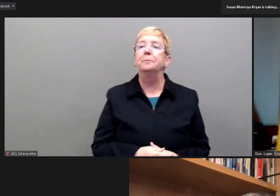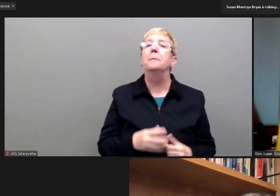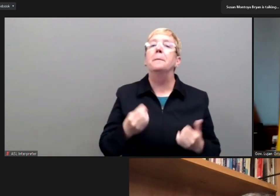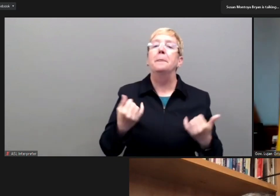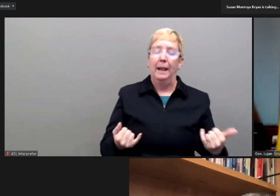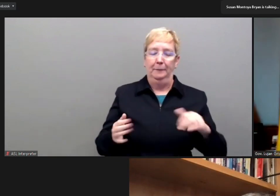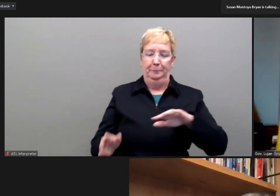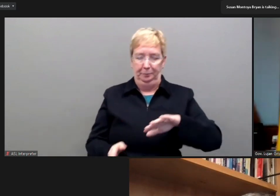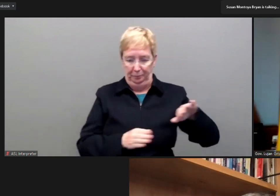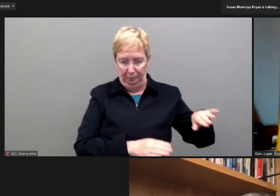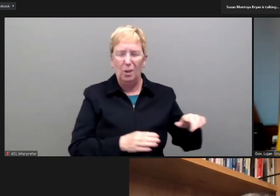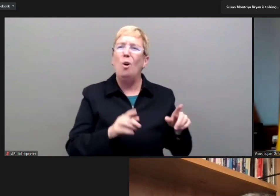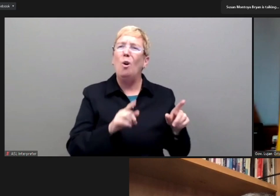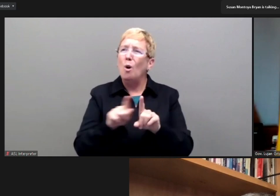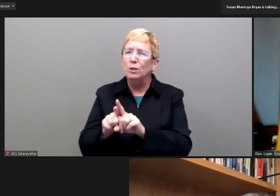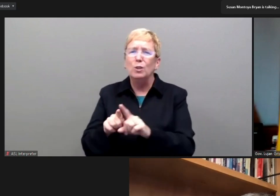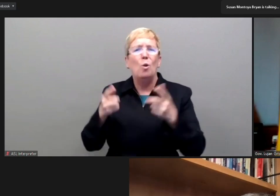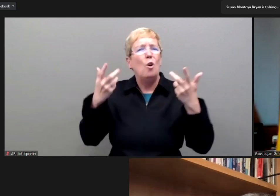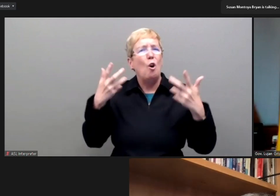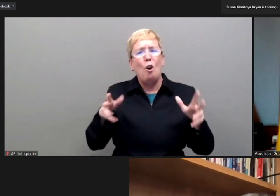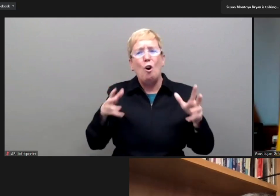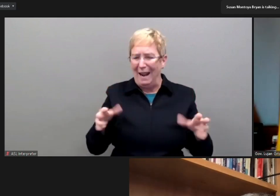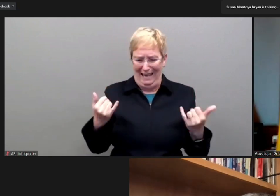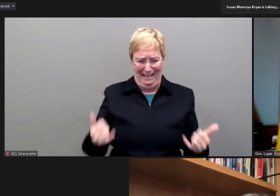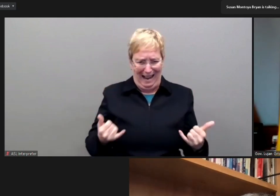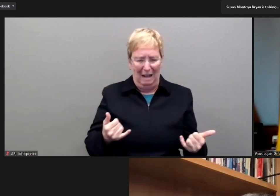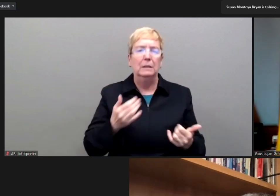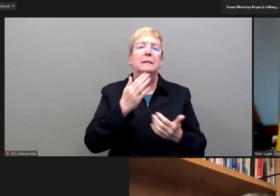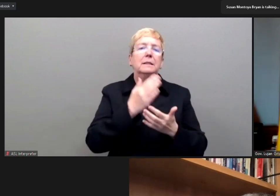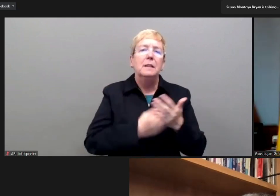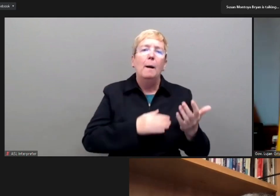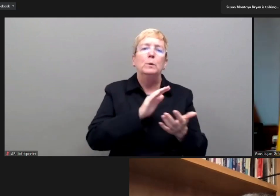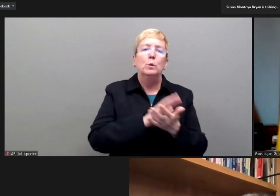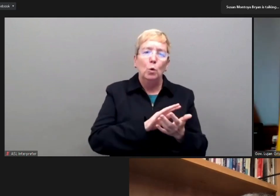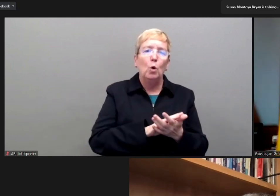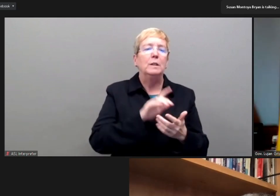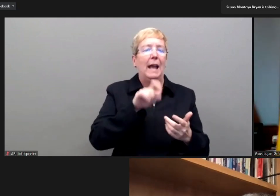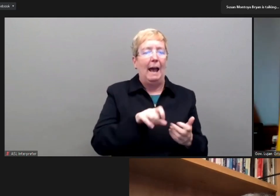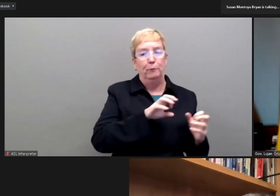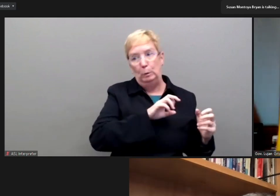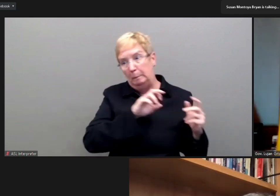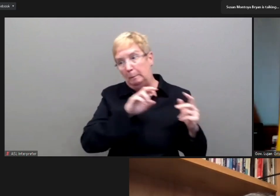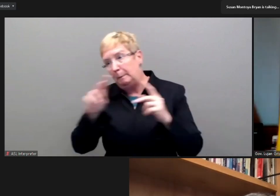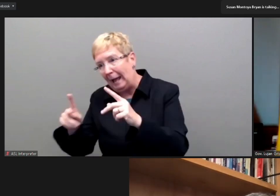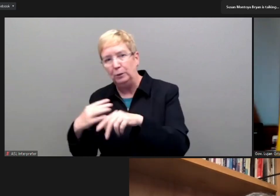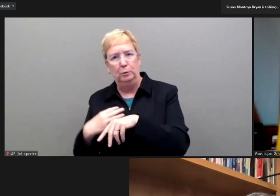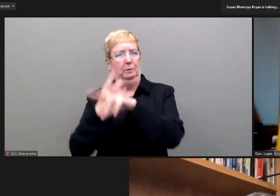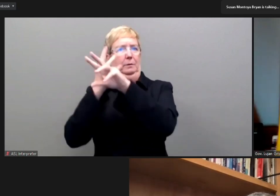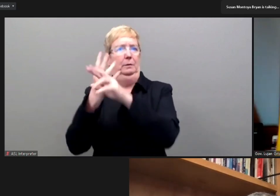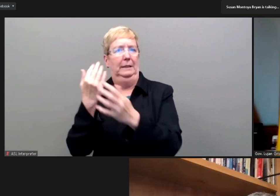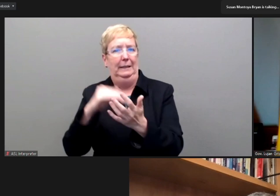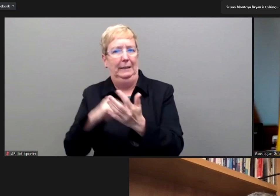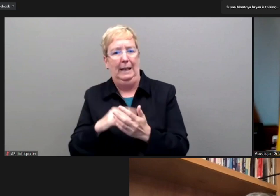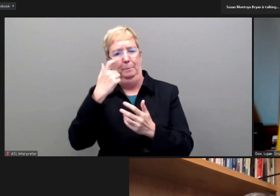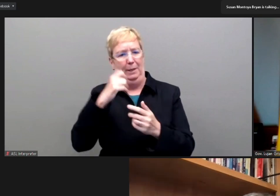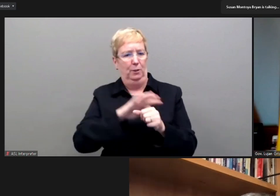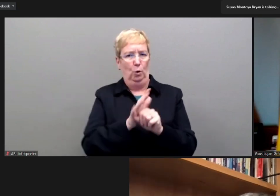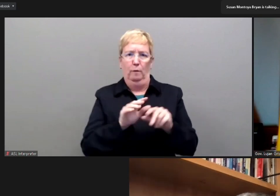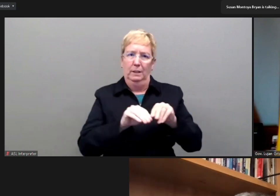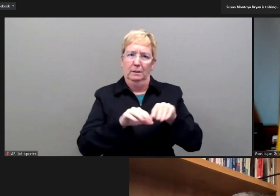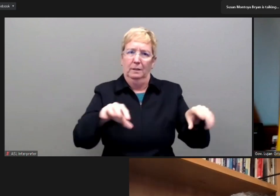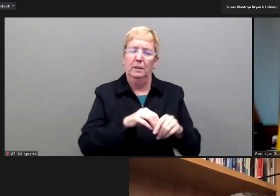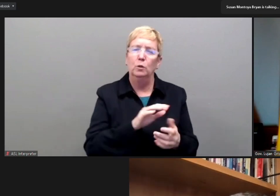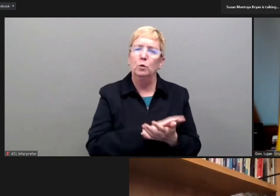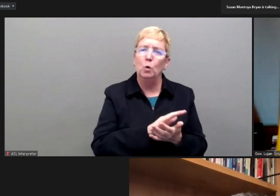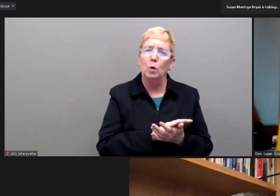back to virtual due to COVID cases. Any discussions about the criteria for what will